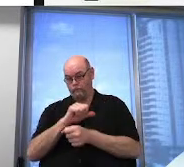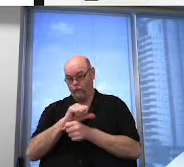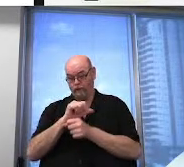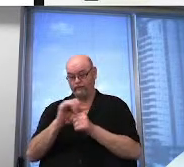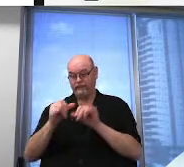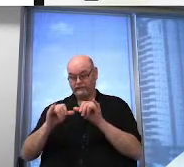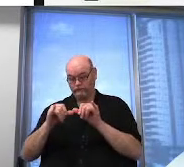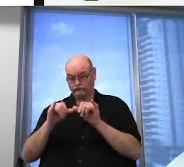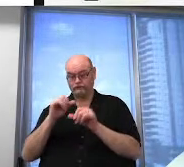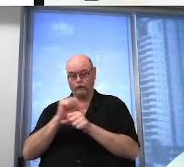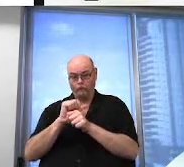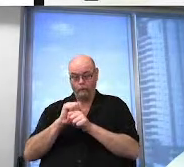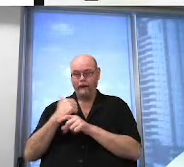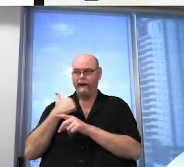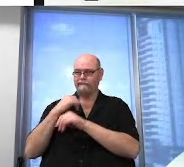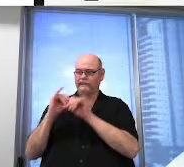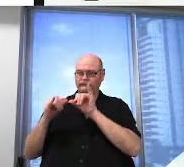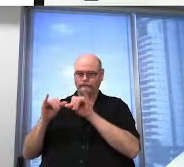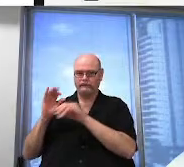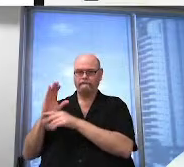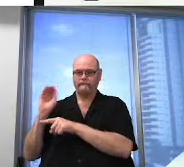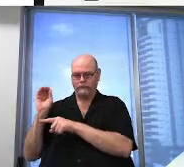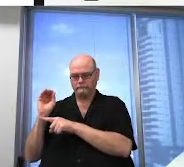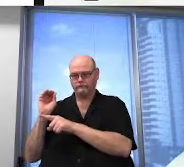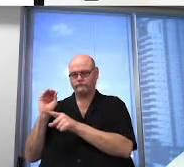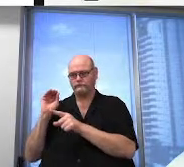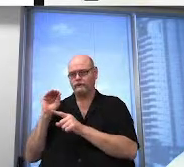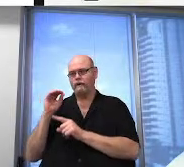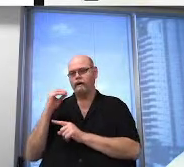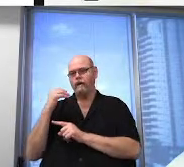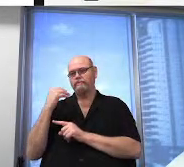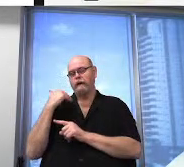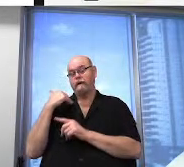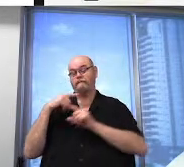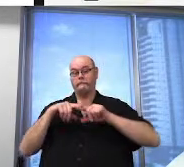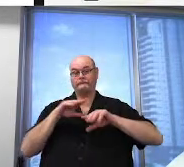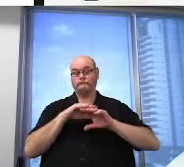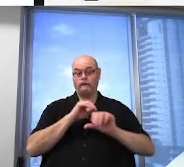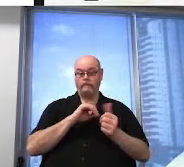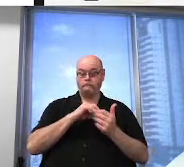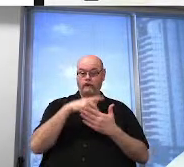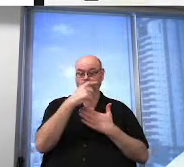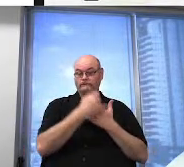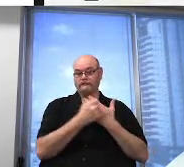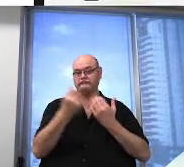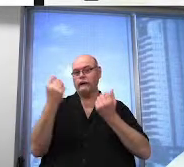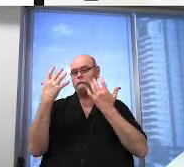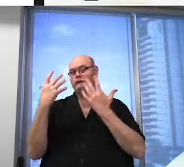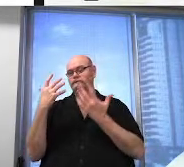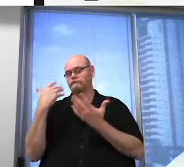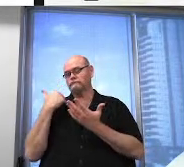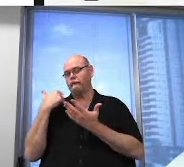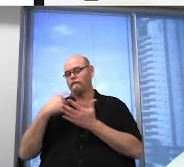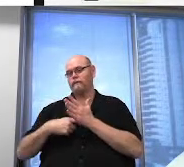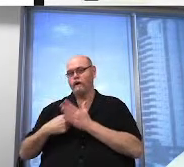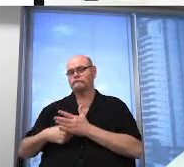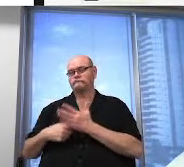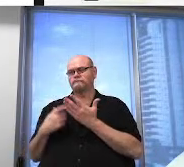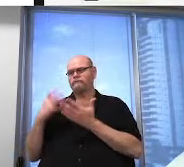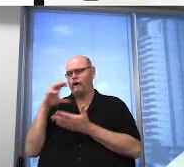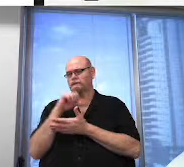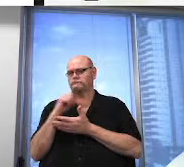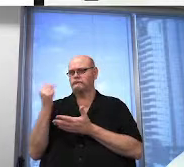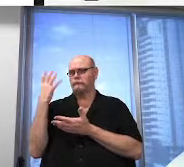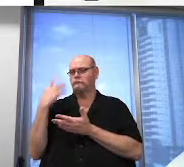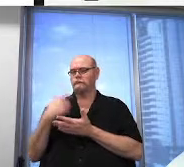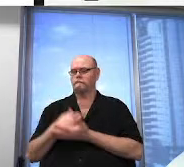the engineering work. We actually have engineering firms and we understand based on other projects how much it's costing us to do that engineering and analysis as part of